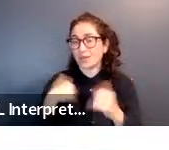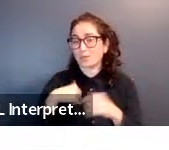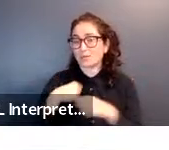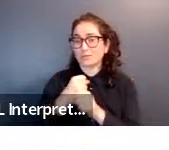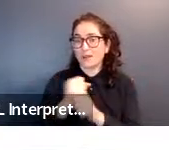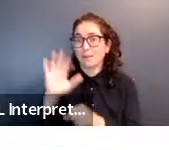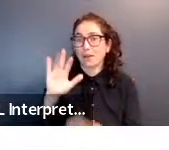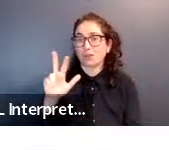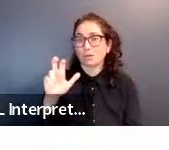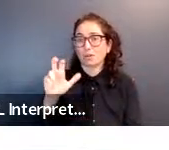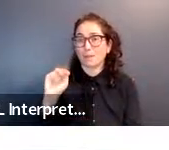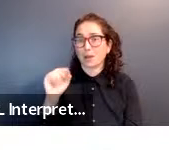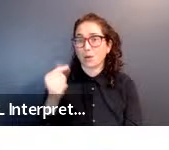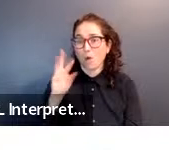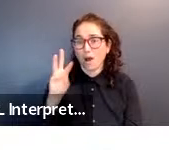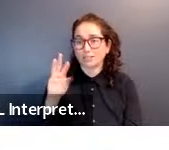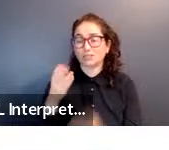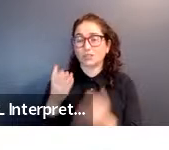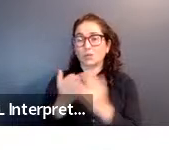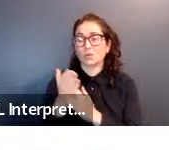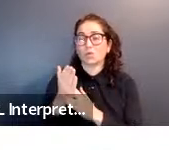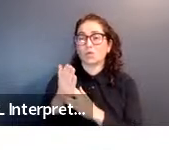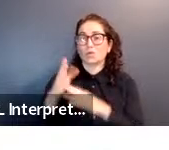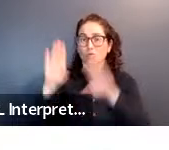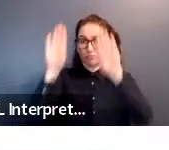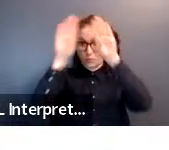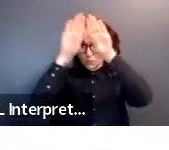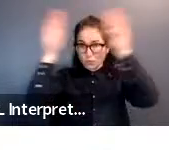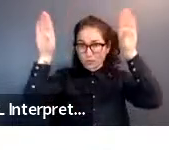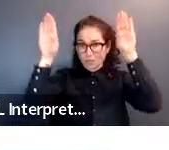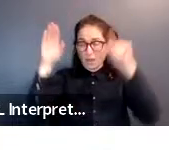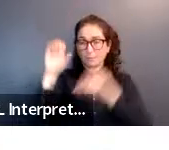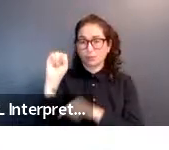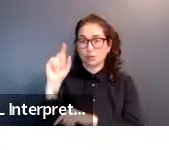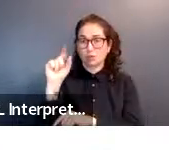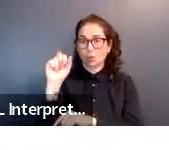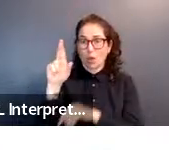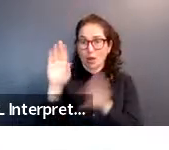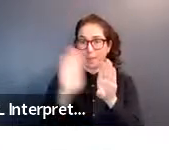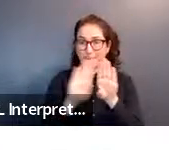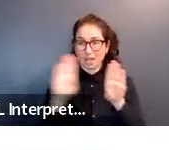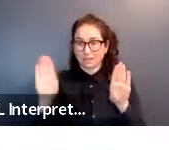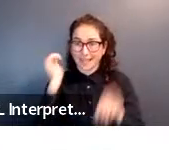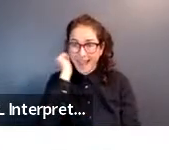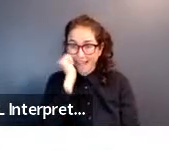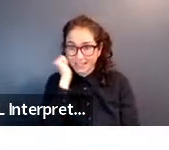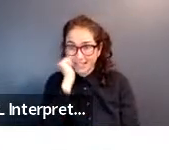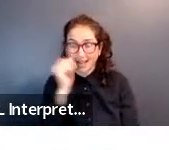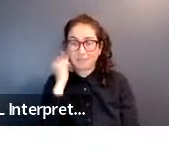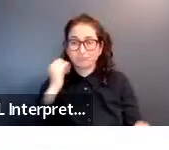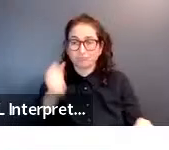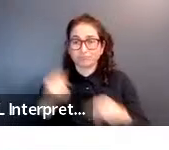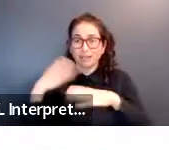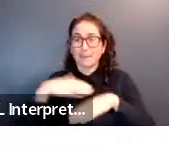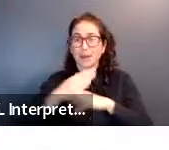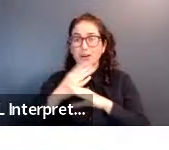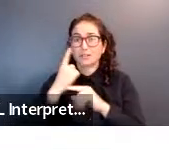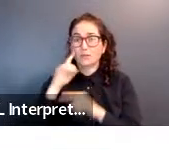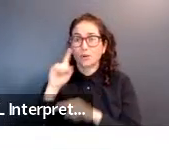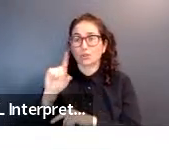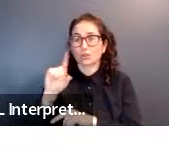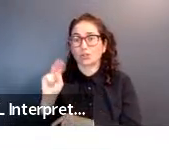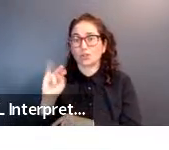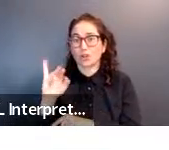of energy through rooftop solar panels every day. By removing zoning barriers to solar panels